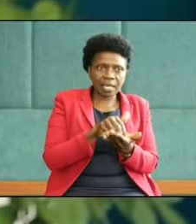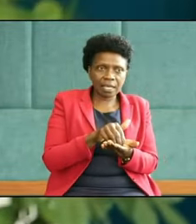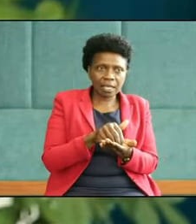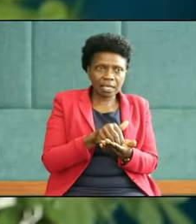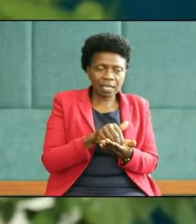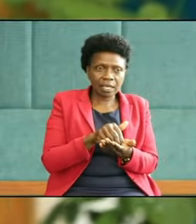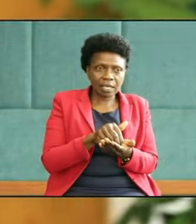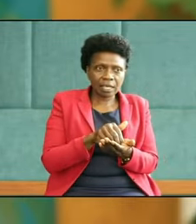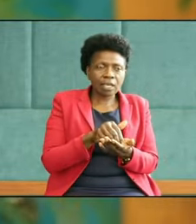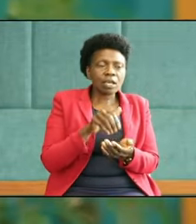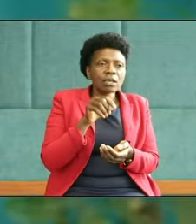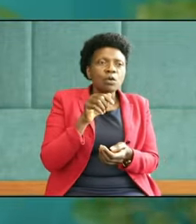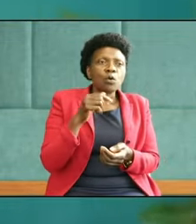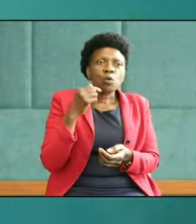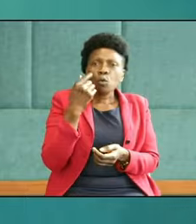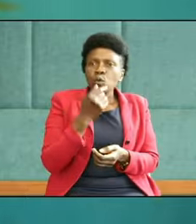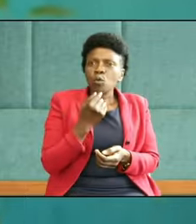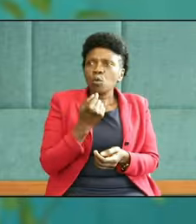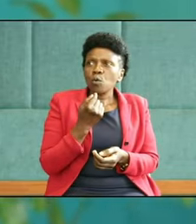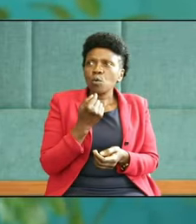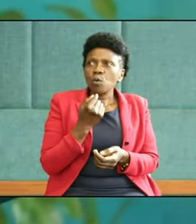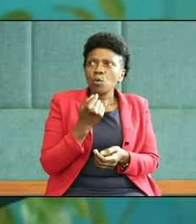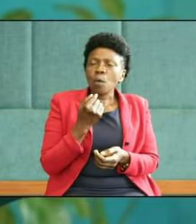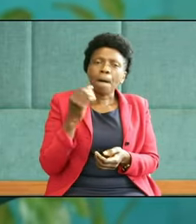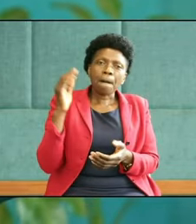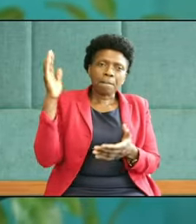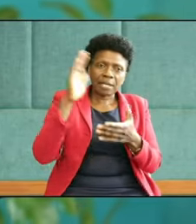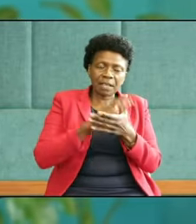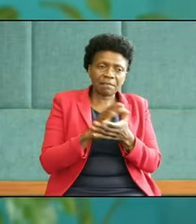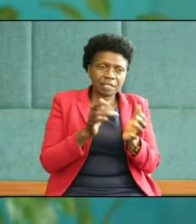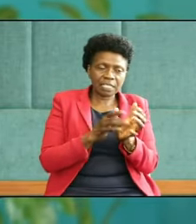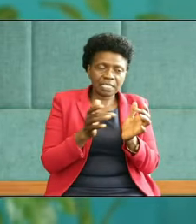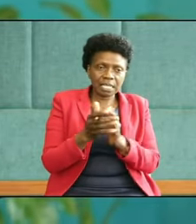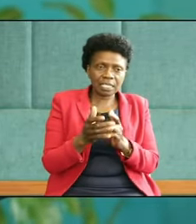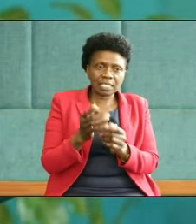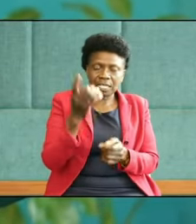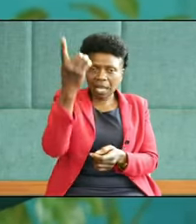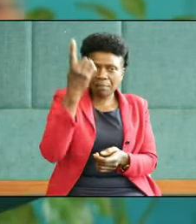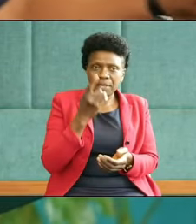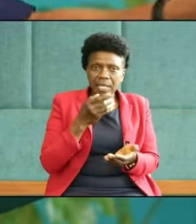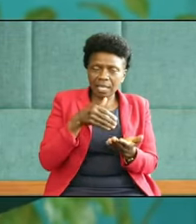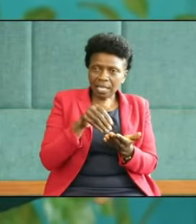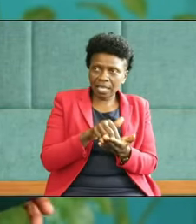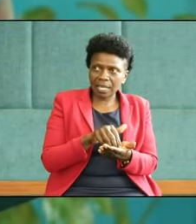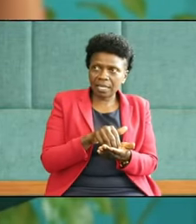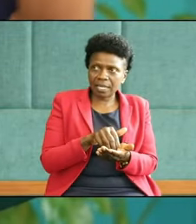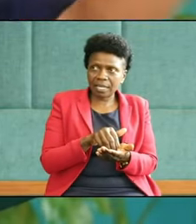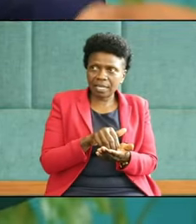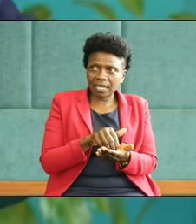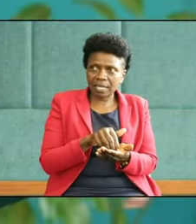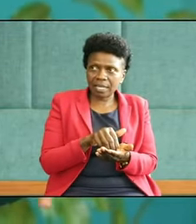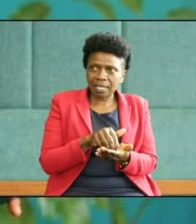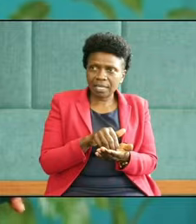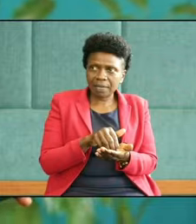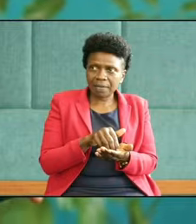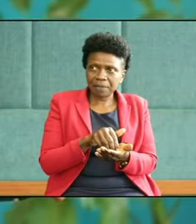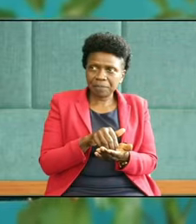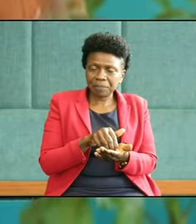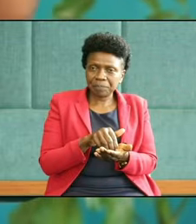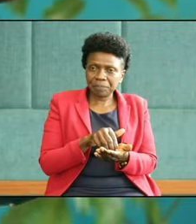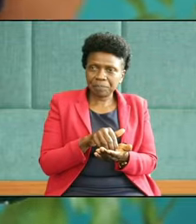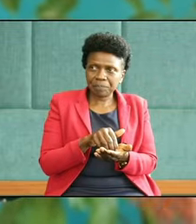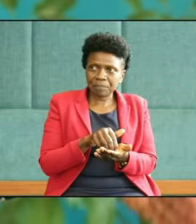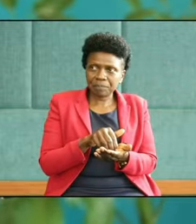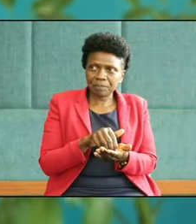coming again. Those of you joining online, if you believe Jesus is coming again, just tie. Jesus is coming again. Both on YouTube, both